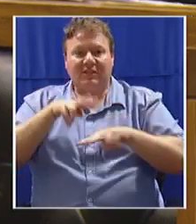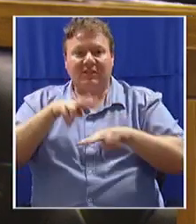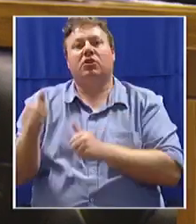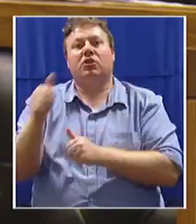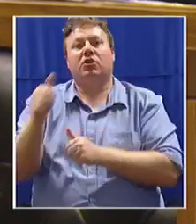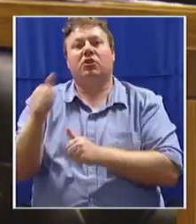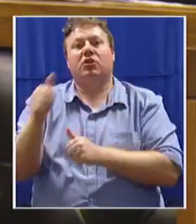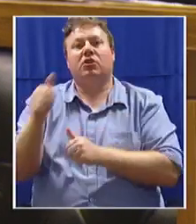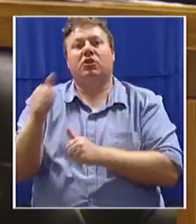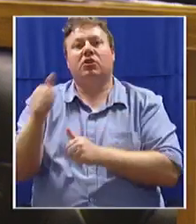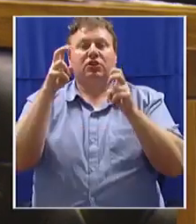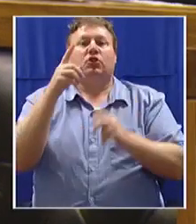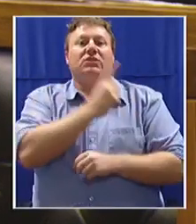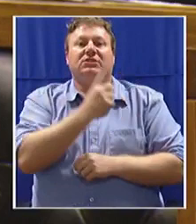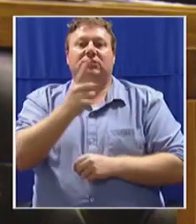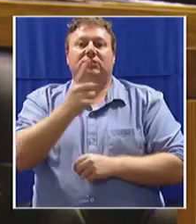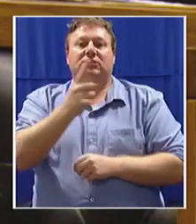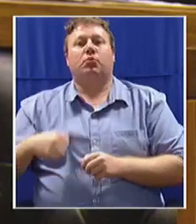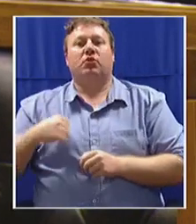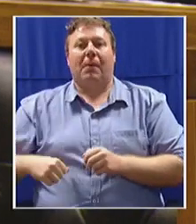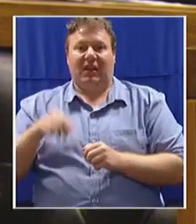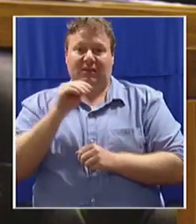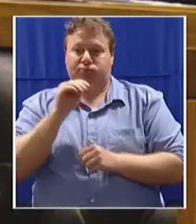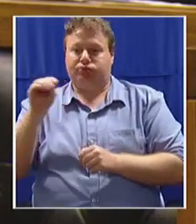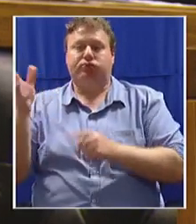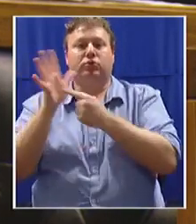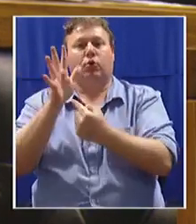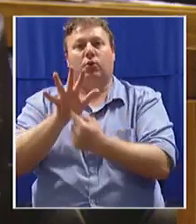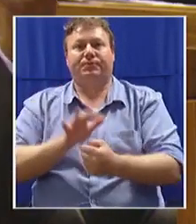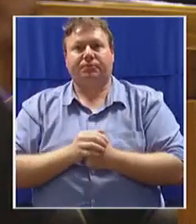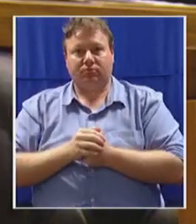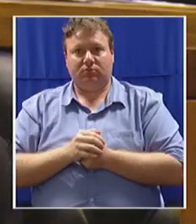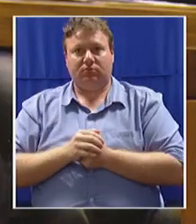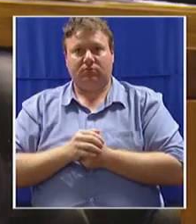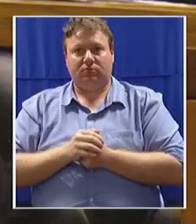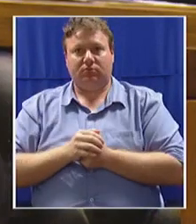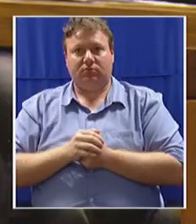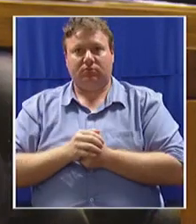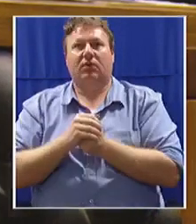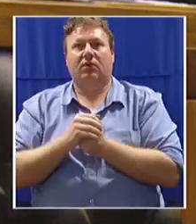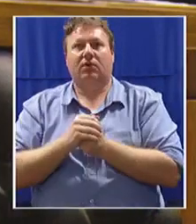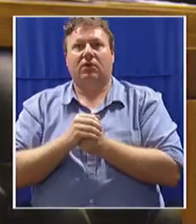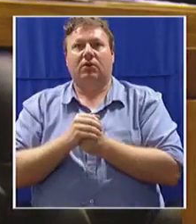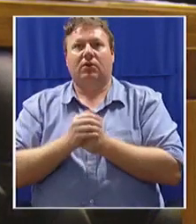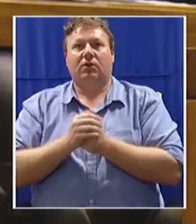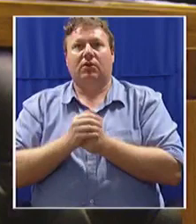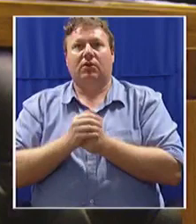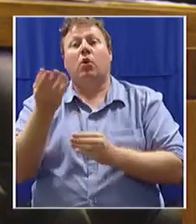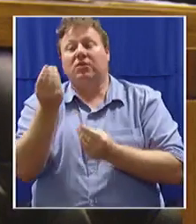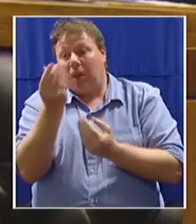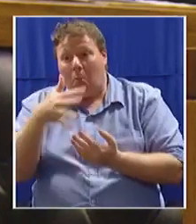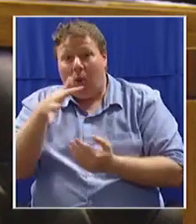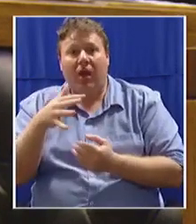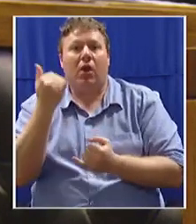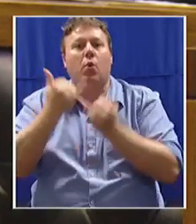each and every municipalities that are wrong. So instead of going somewhere and find new issues,